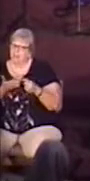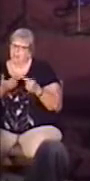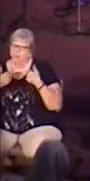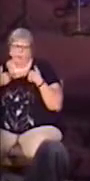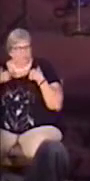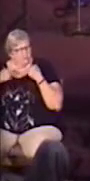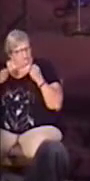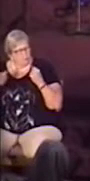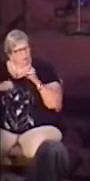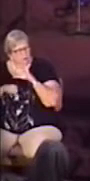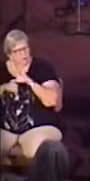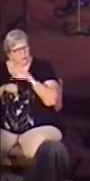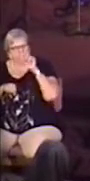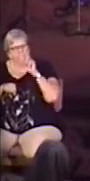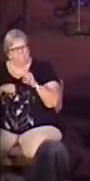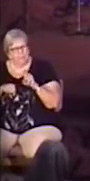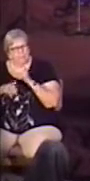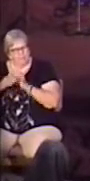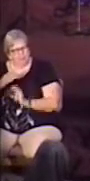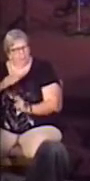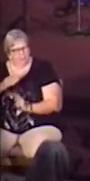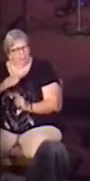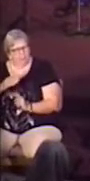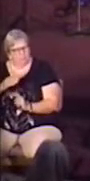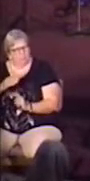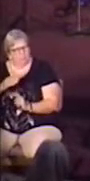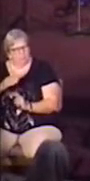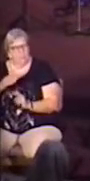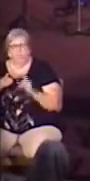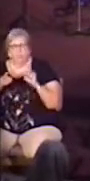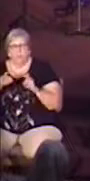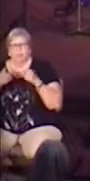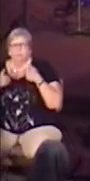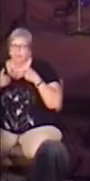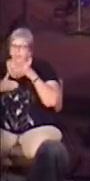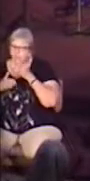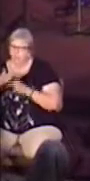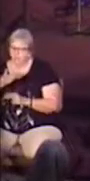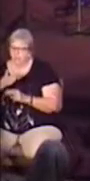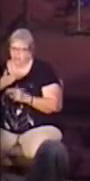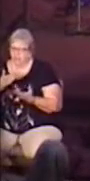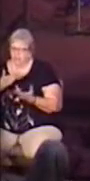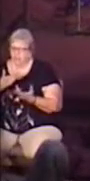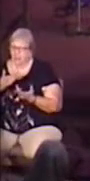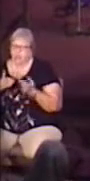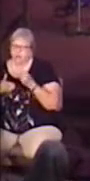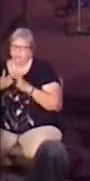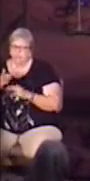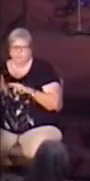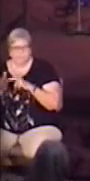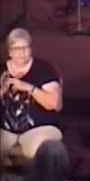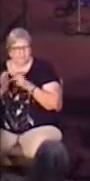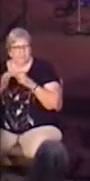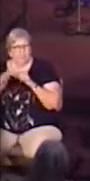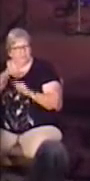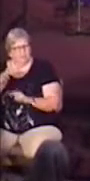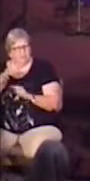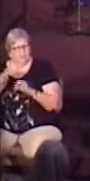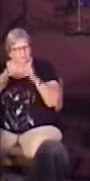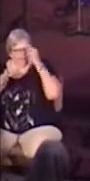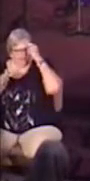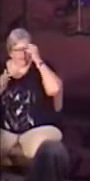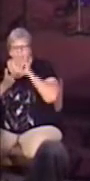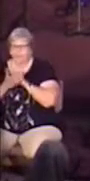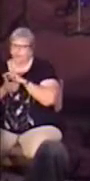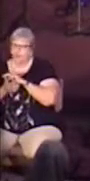strong church, we have to be humble. We have to have humility. Humility means to have a lowliness of mind, that